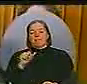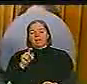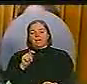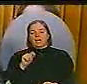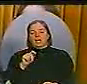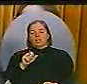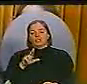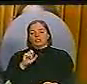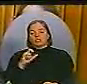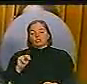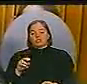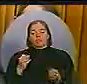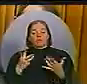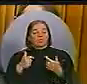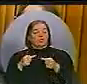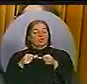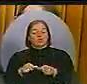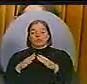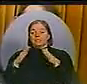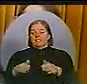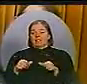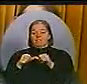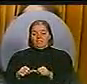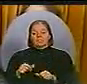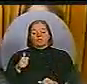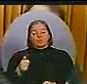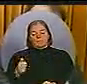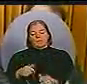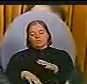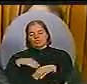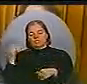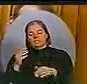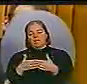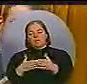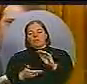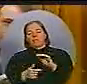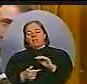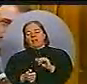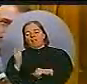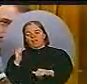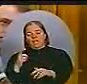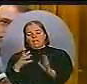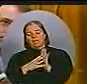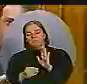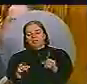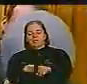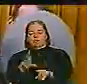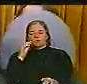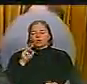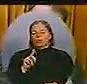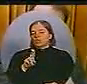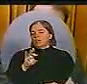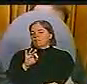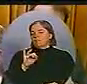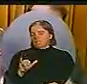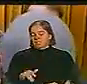back door. Seems you can't turn on a TV without catching a senator running from accountability. So much for reform. We now have 17 senators